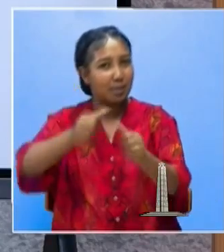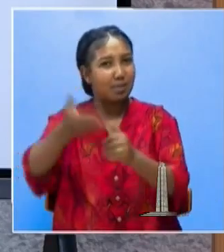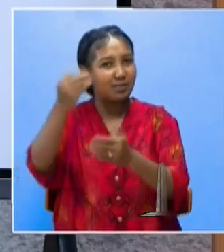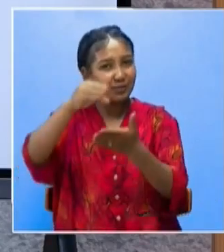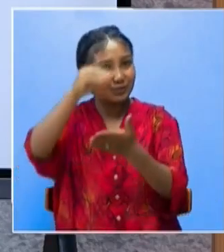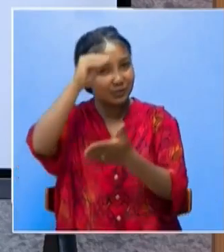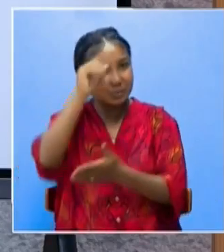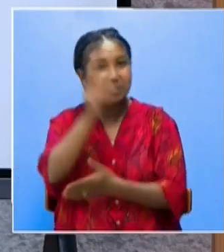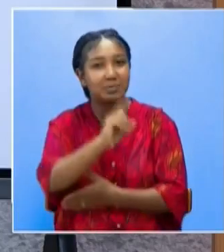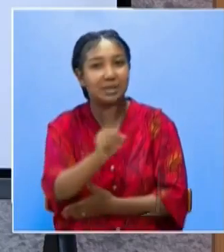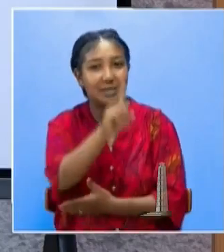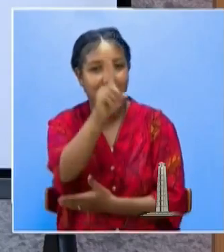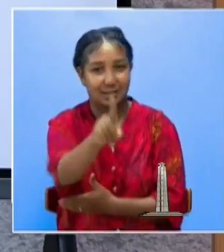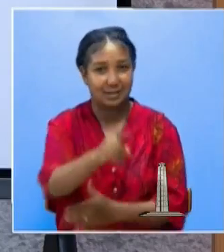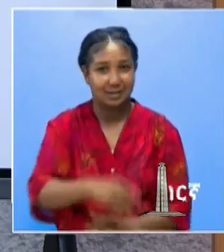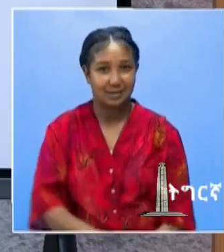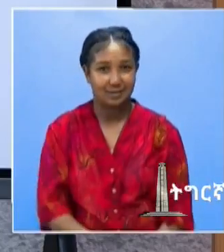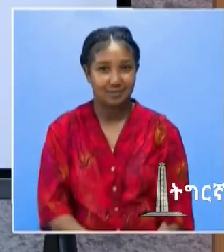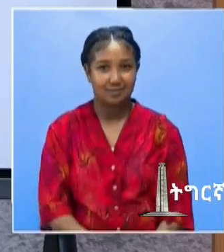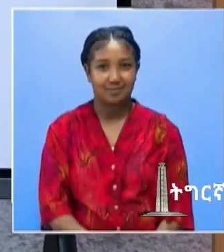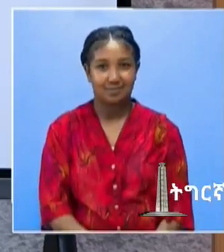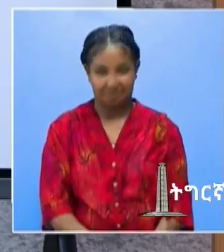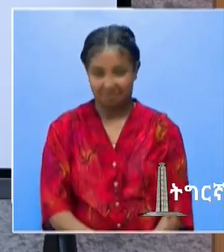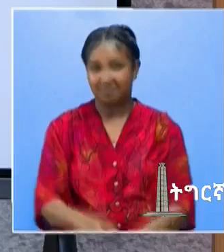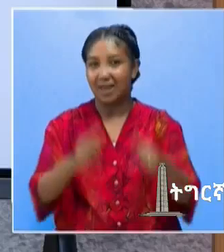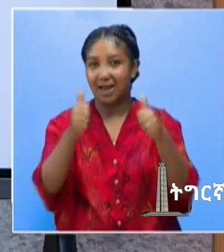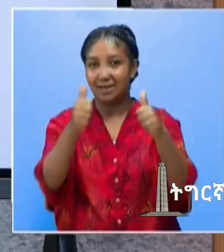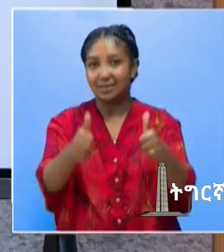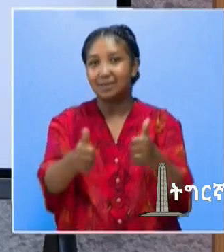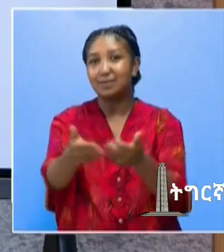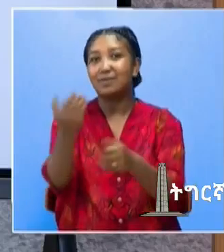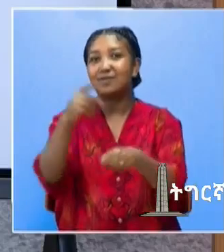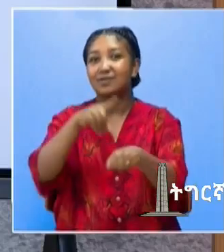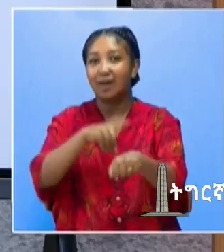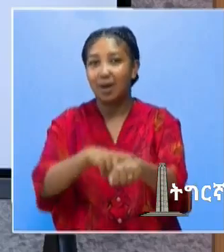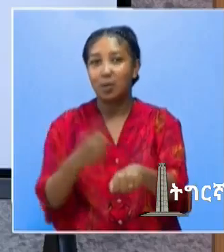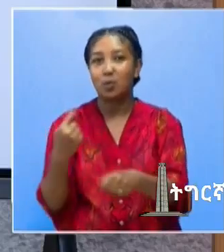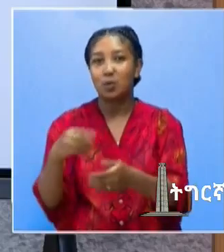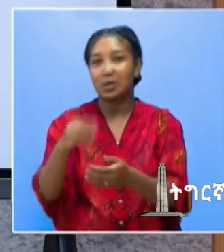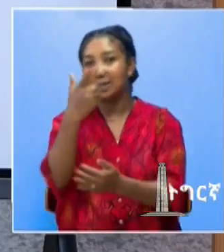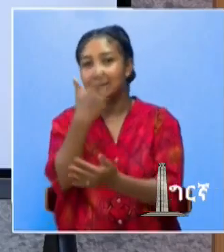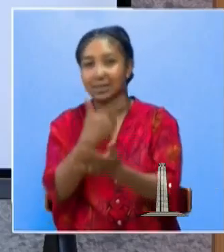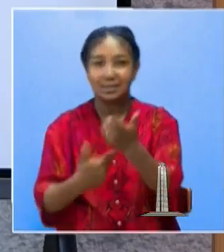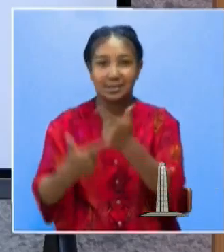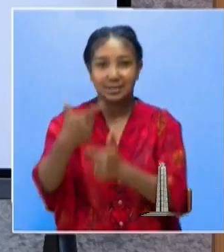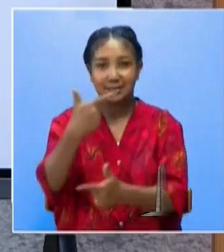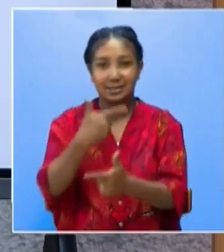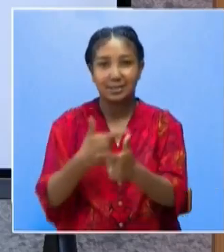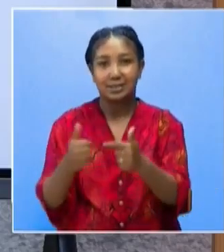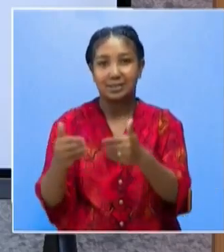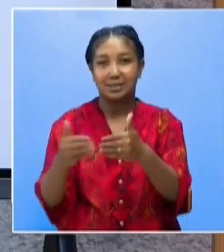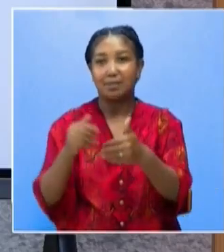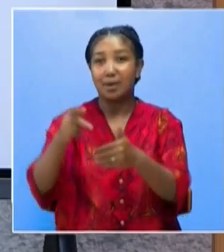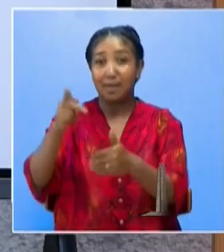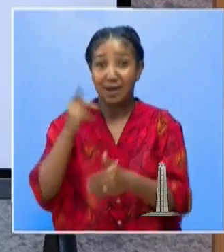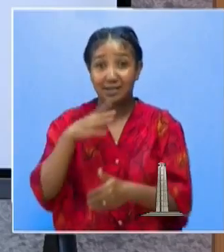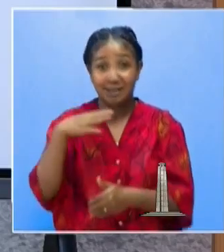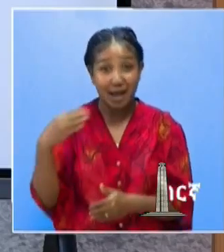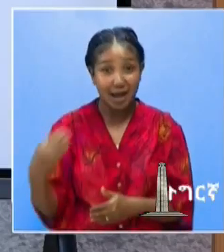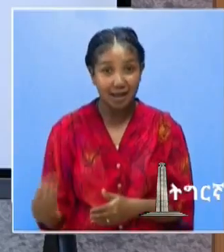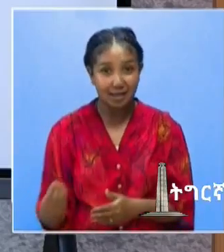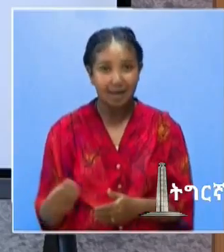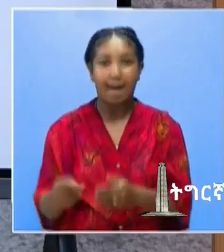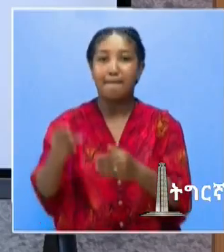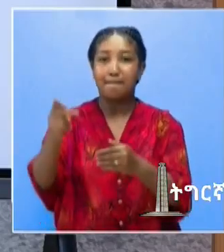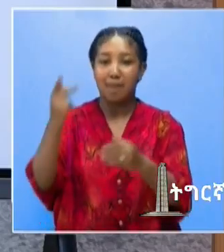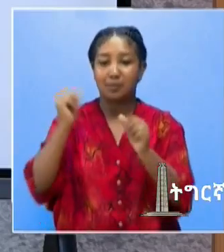previous class? Nice. In the previous class, we've discussed simple past and